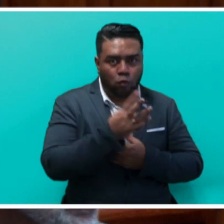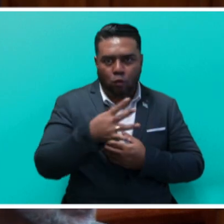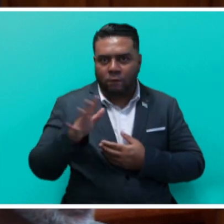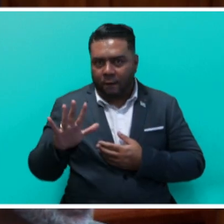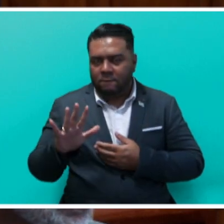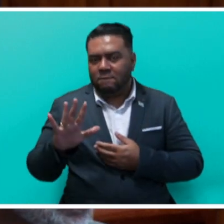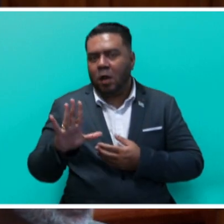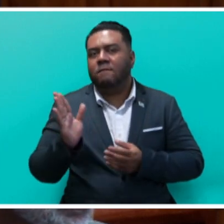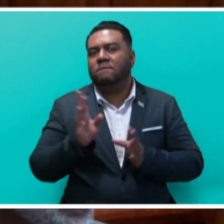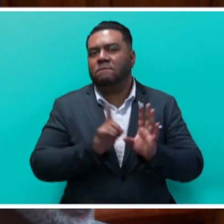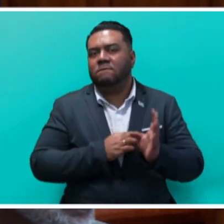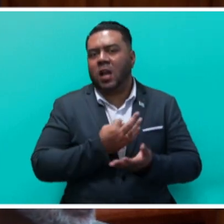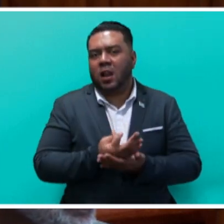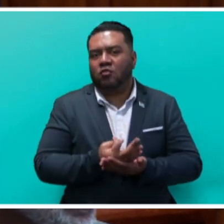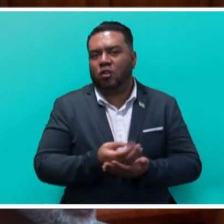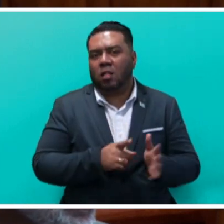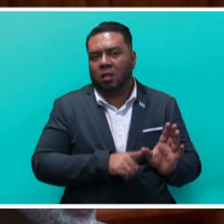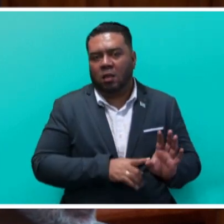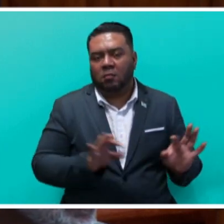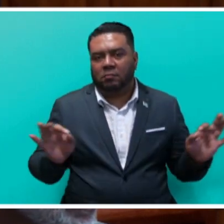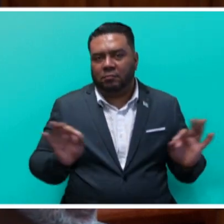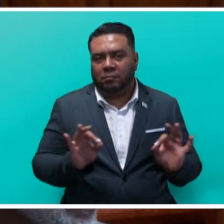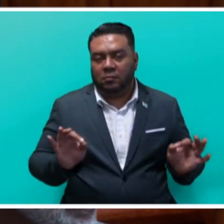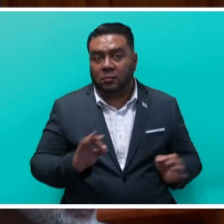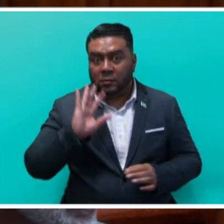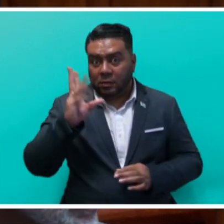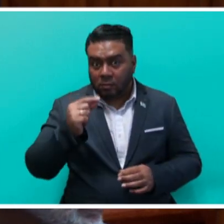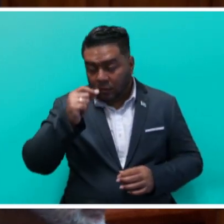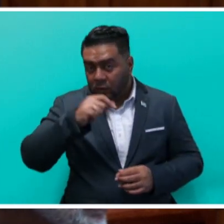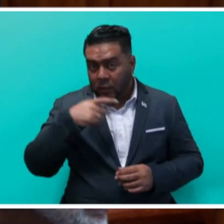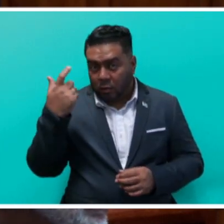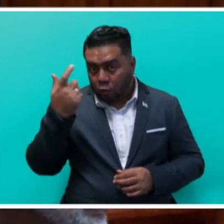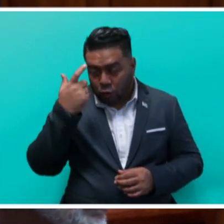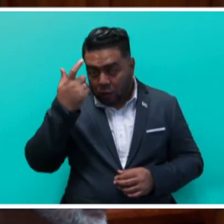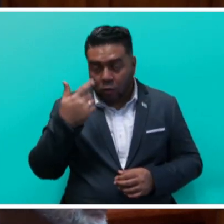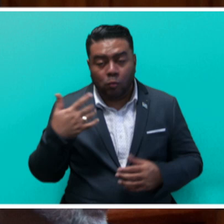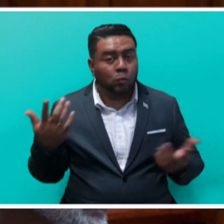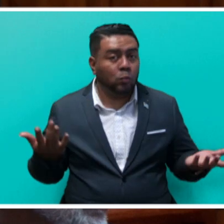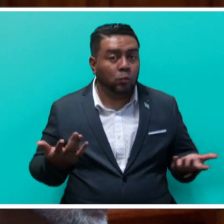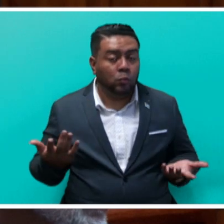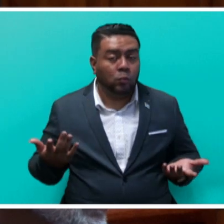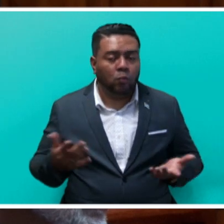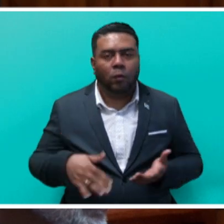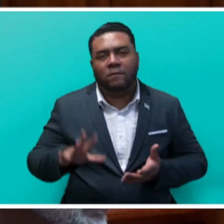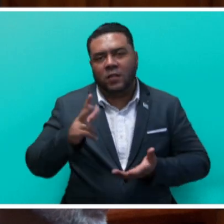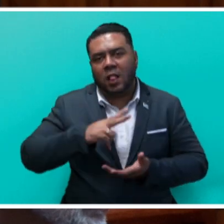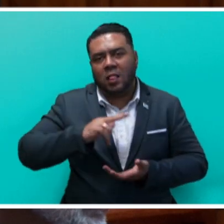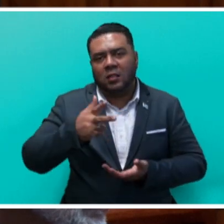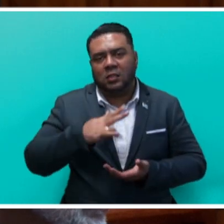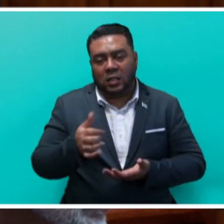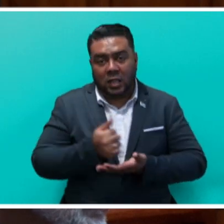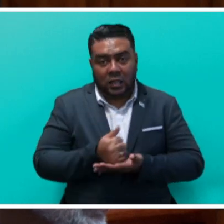financial year. Some of the areas of concern at the moment are that there may be leases that are active but